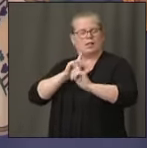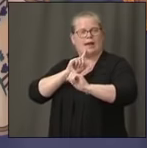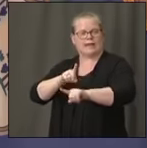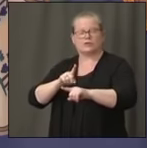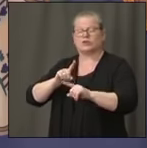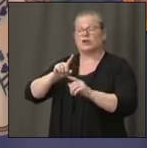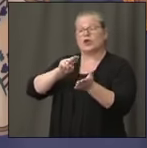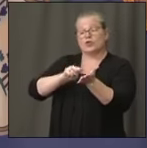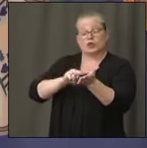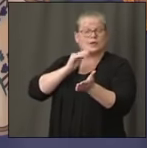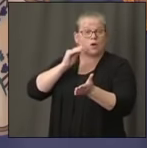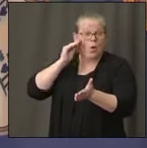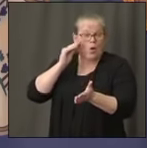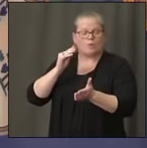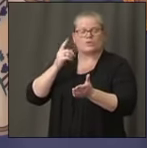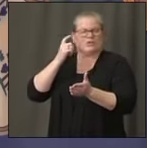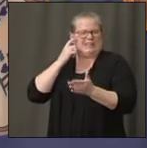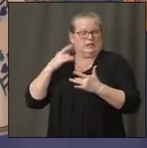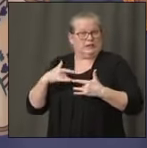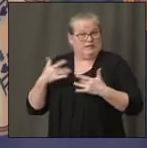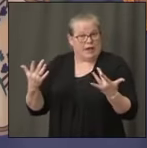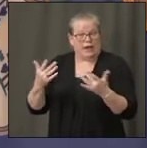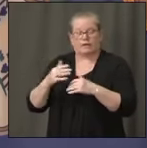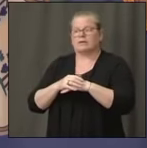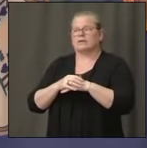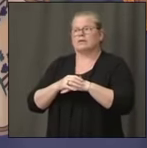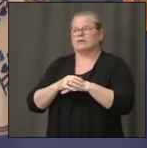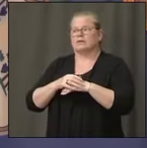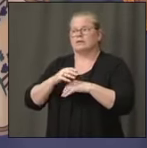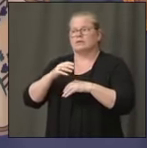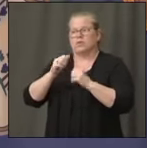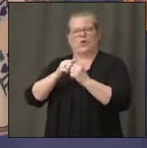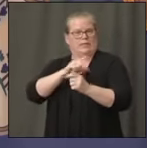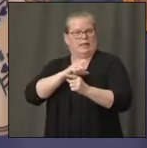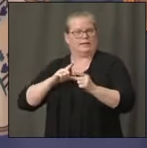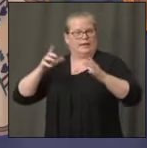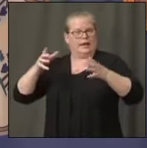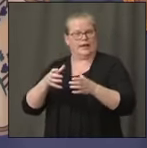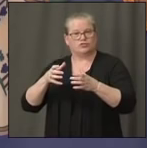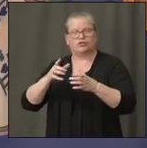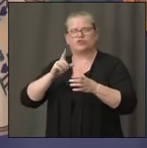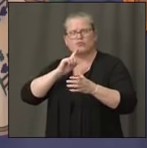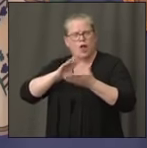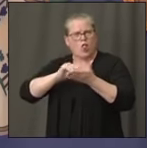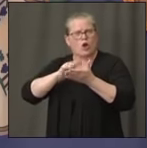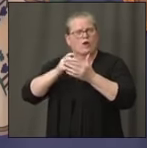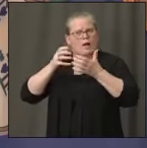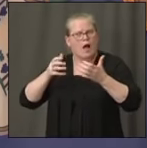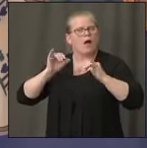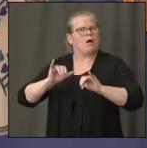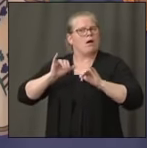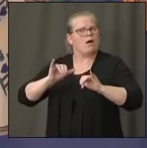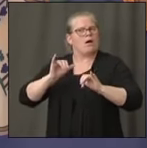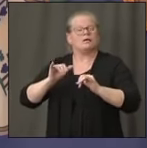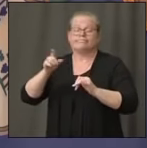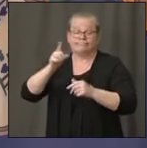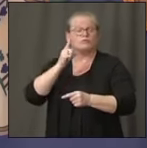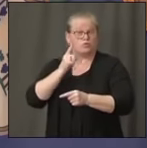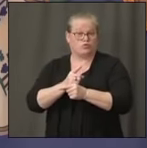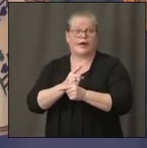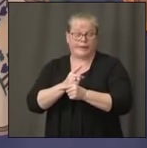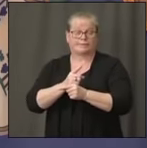Women's Caucus from the legislature. Very helpful. And you're right. We were early on in the nursing homes,